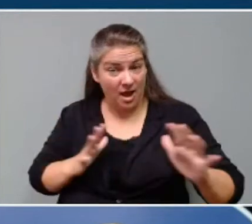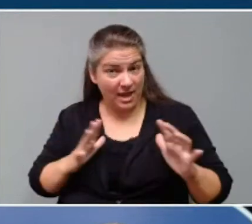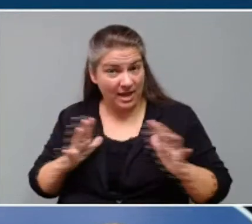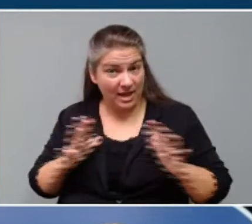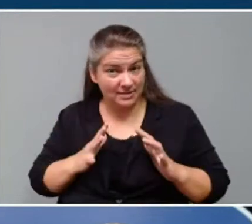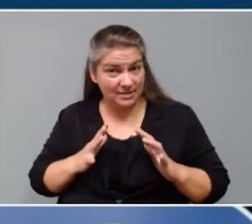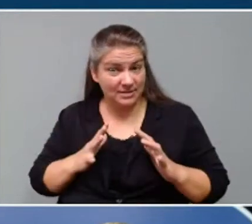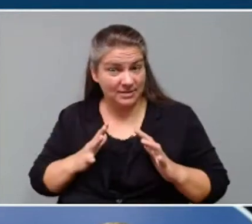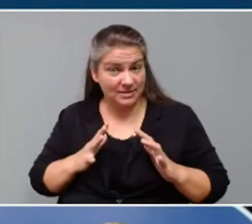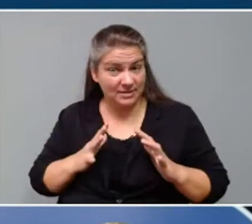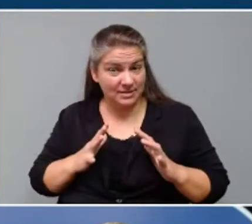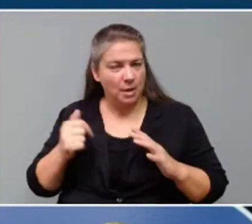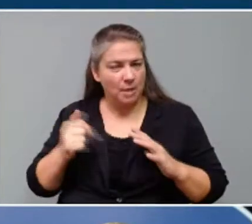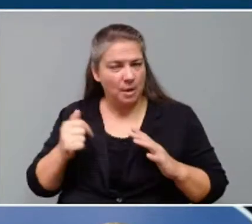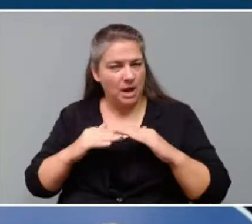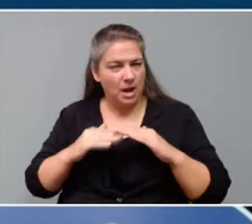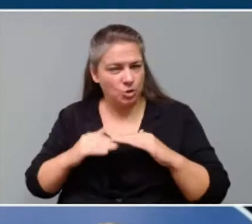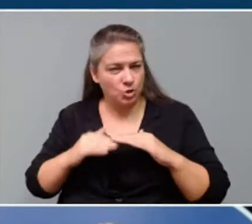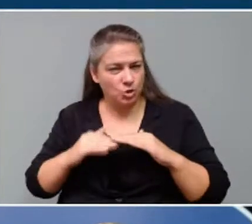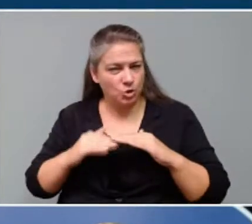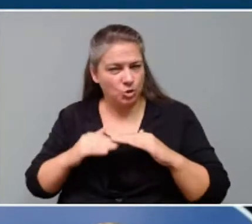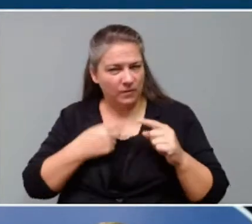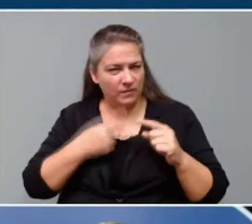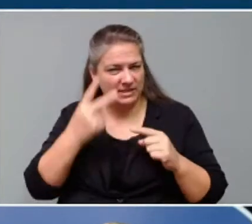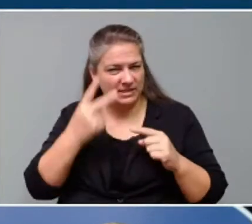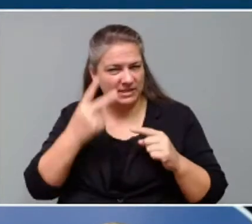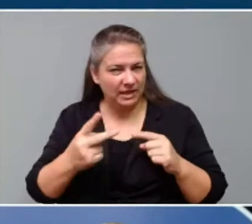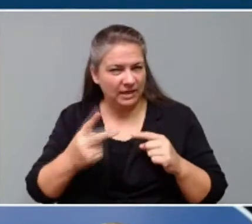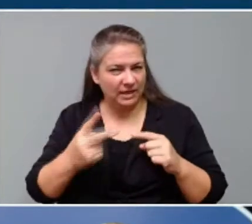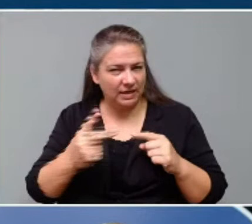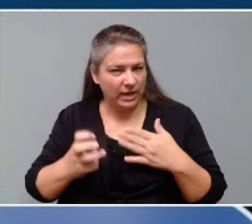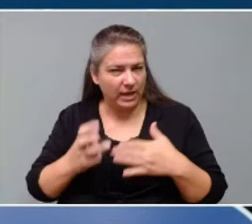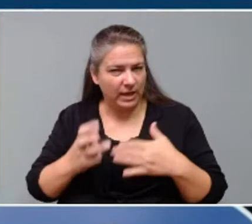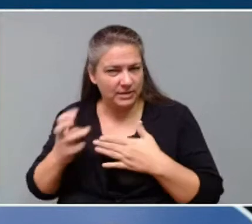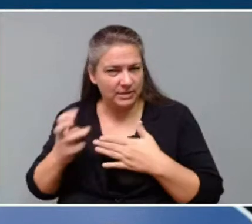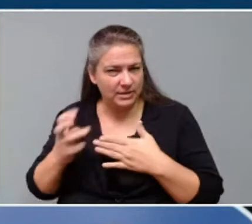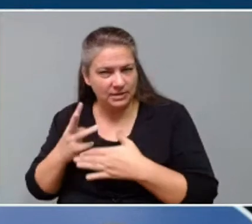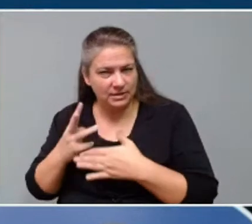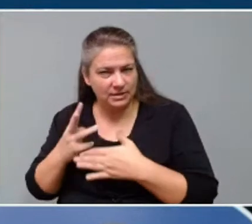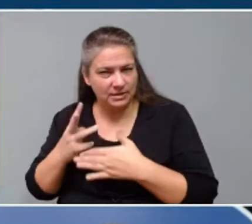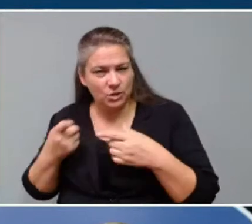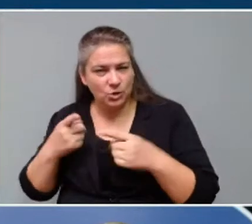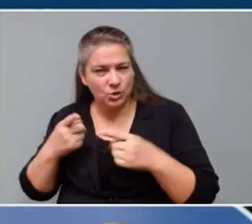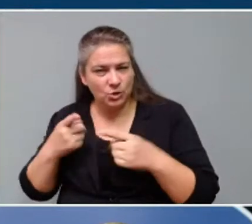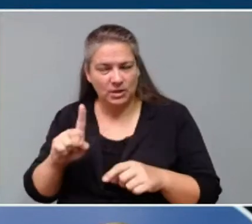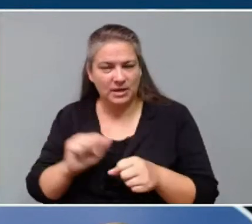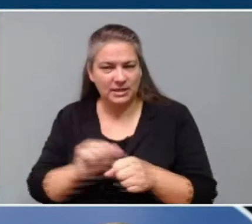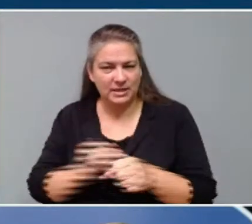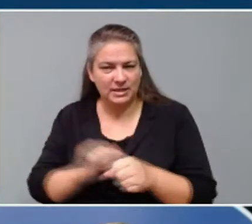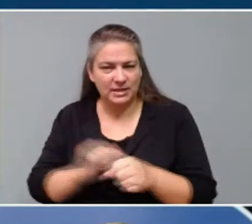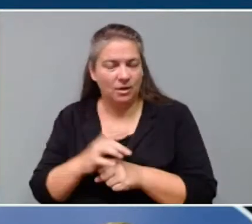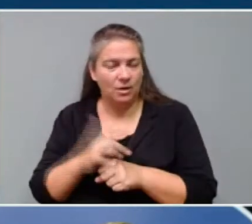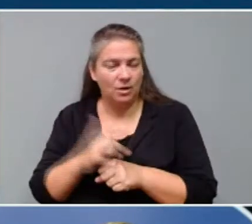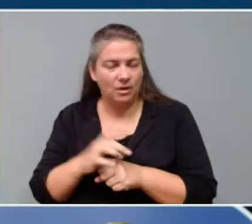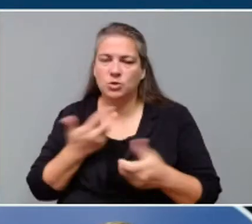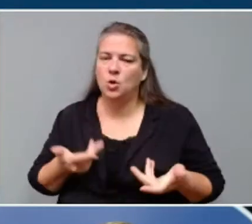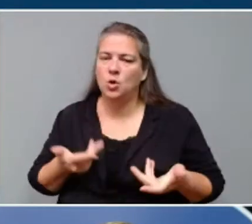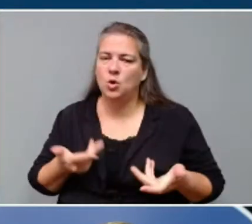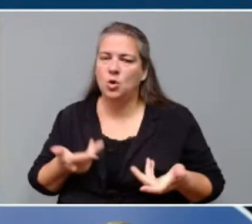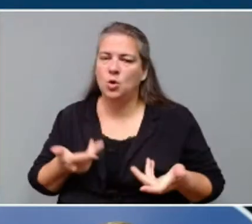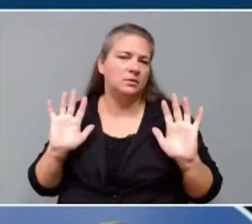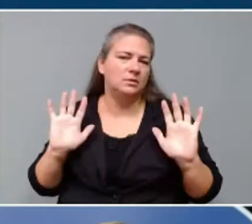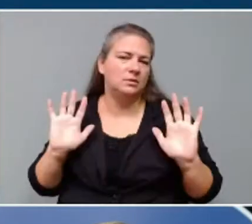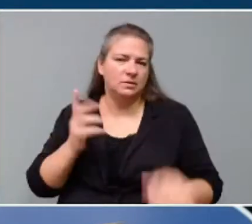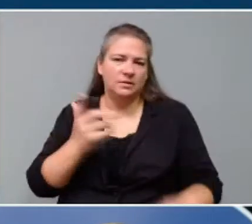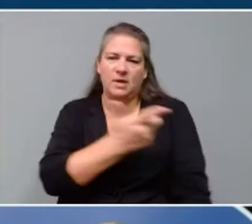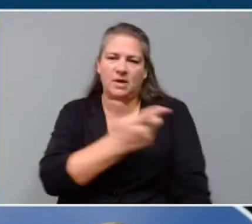what we've typically seen over a 3-day weekend, especially during the Delta variant. We do not want the rate of vaccines to